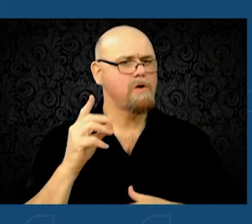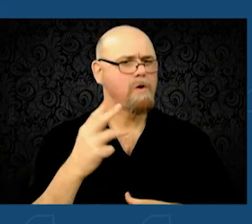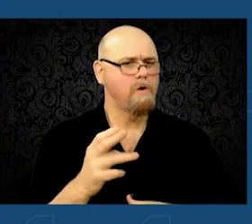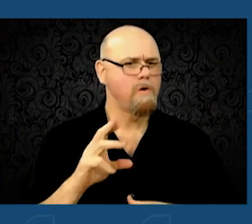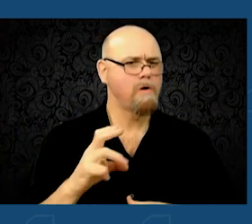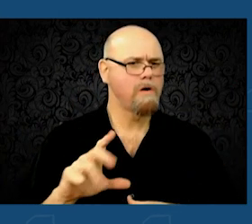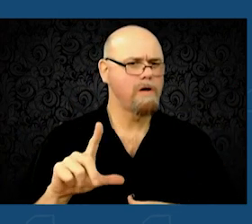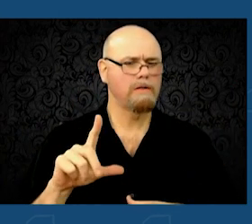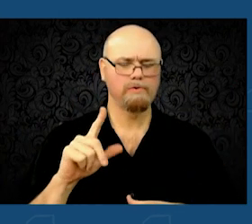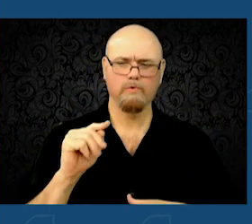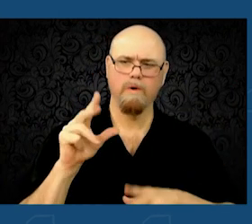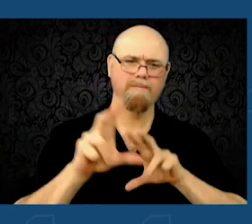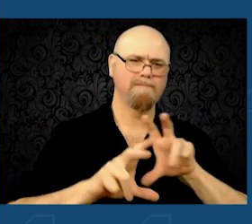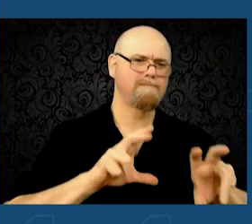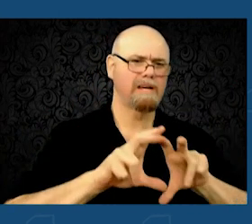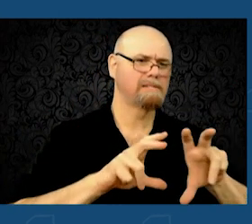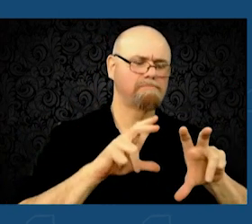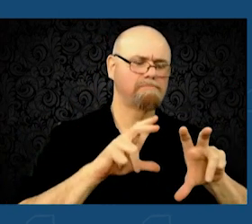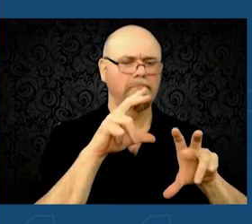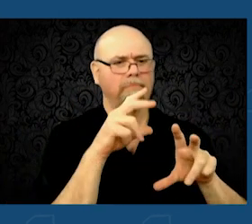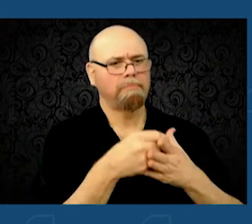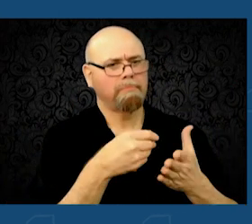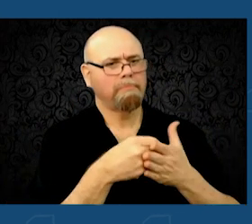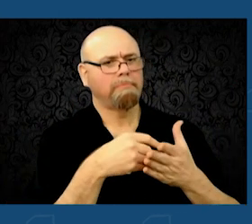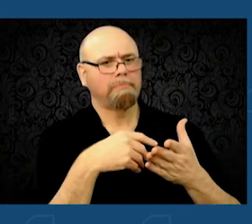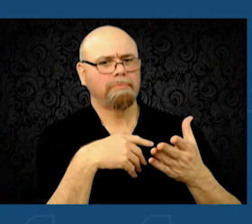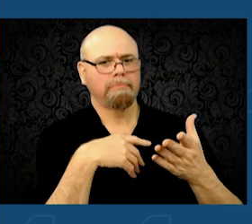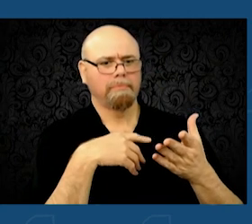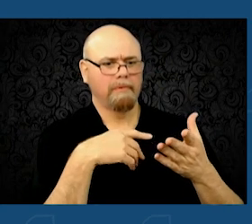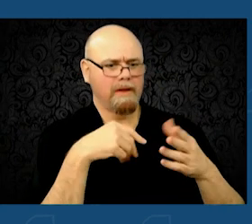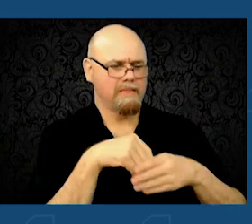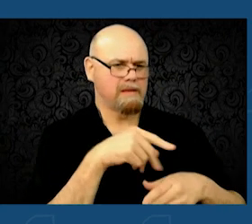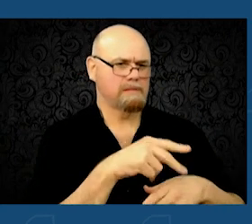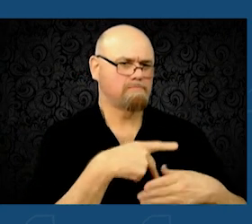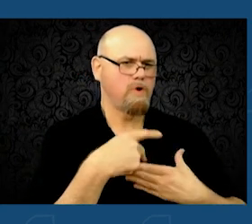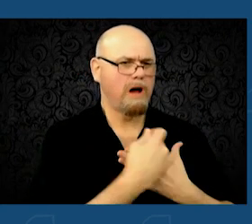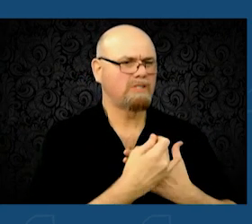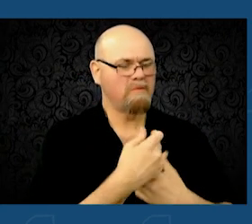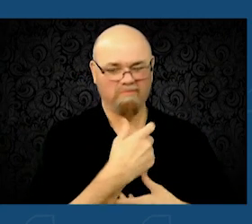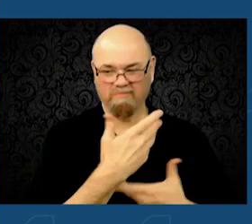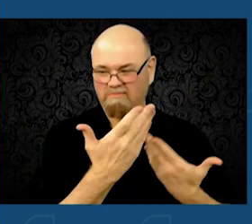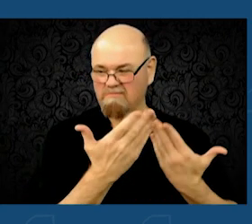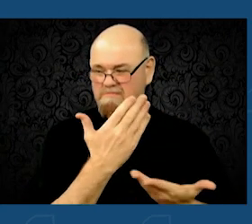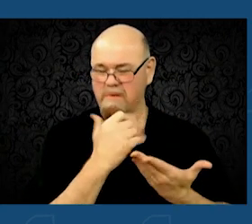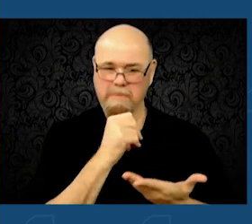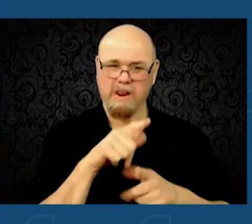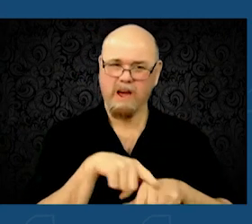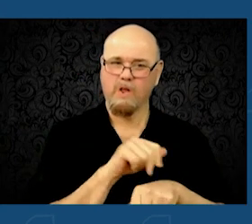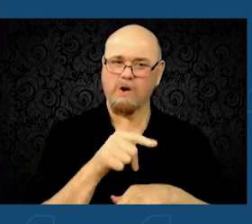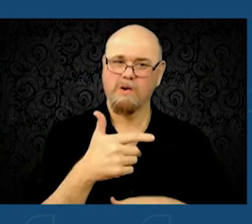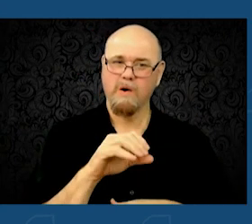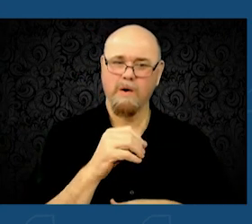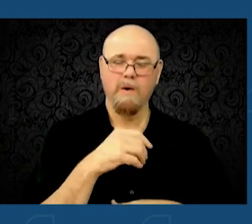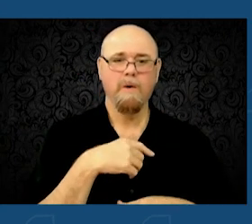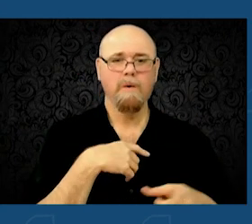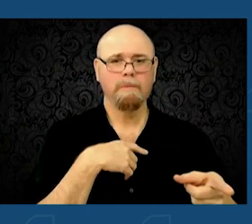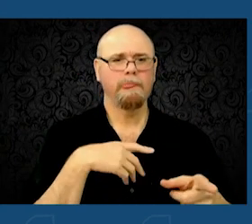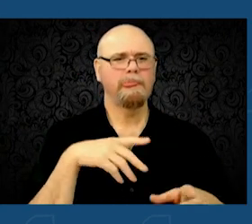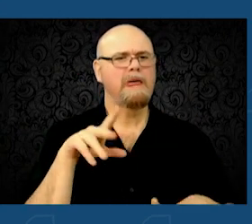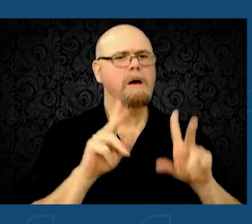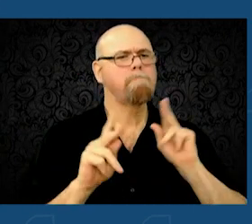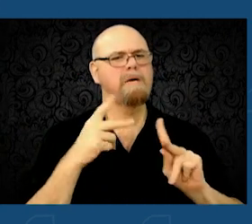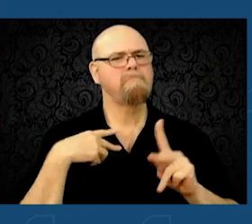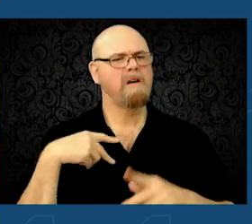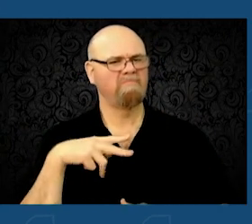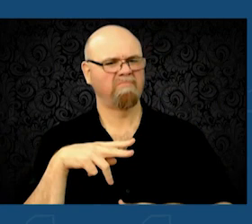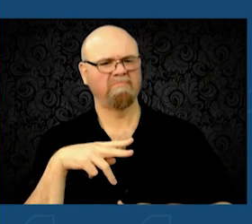this amazing project. It wasn't long ago that people were skeptical about the